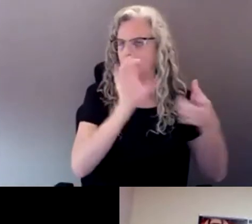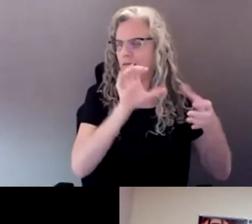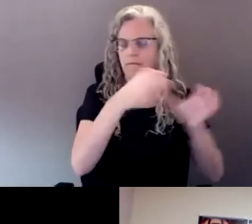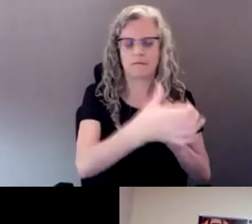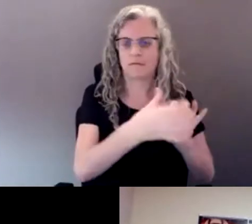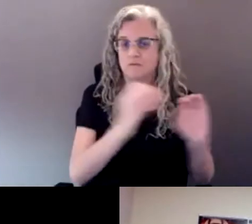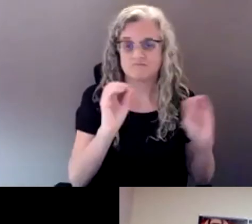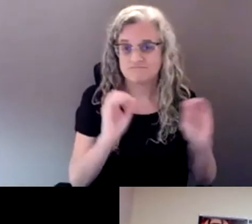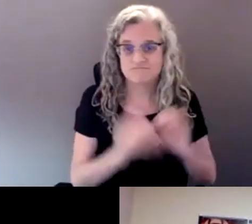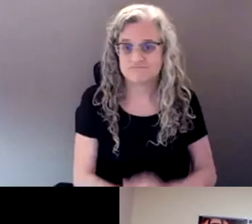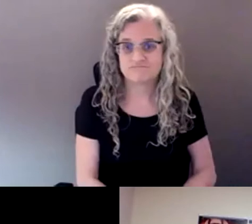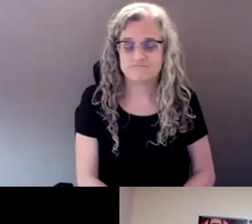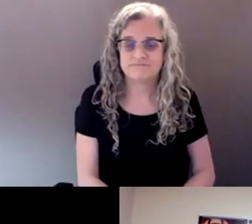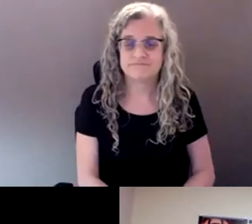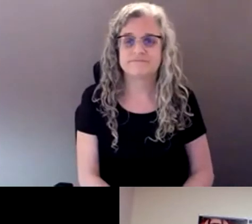So